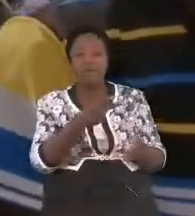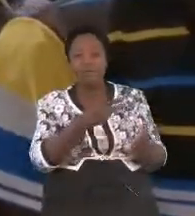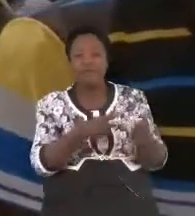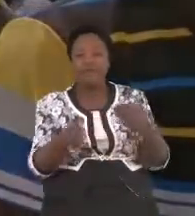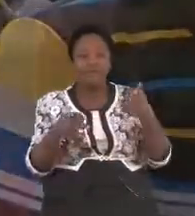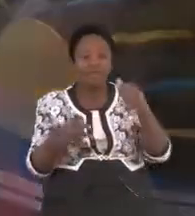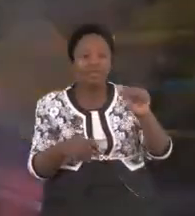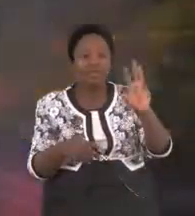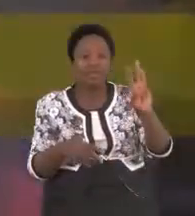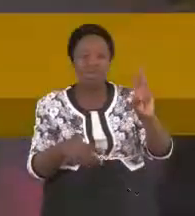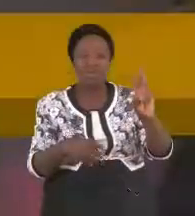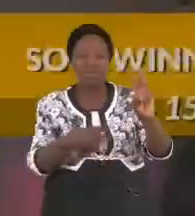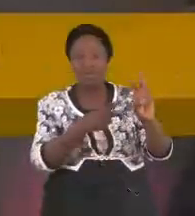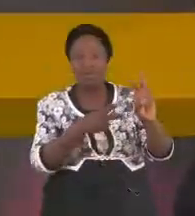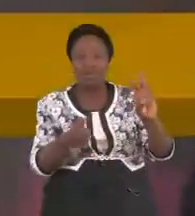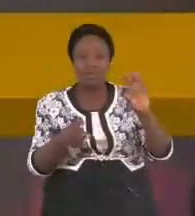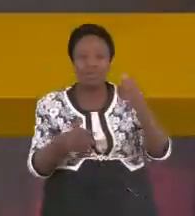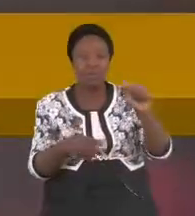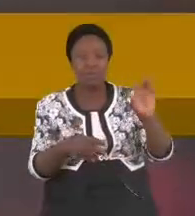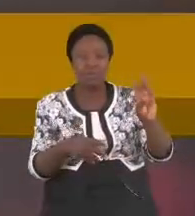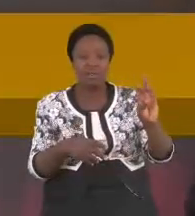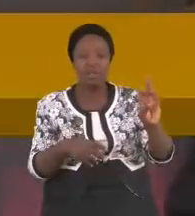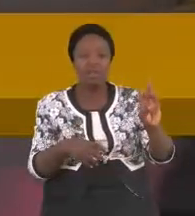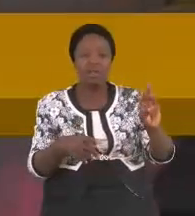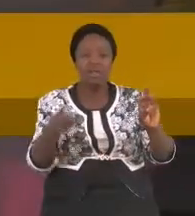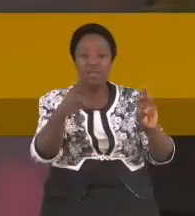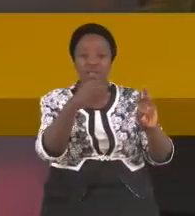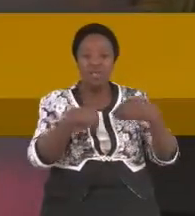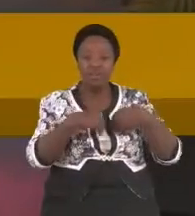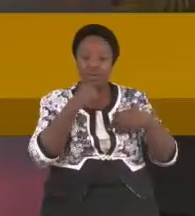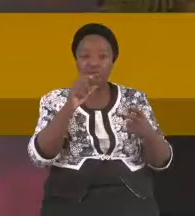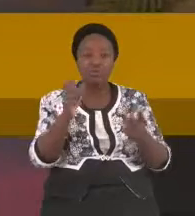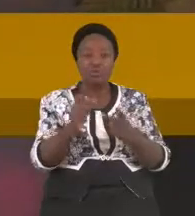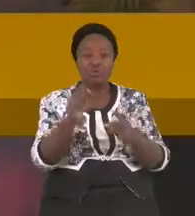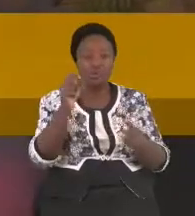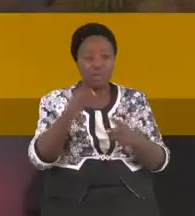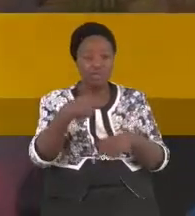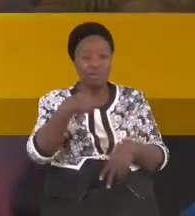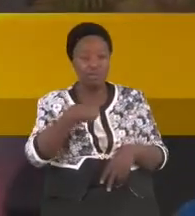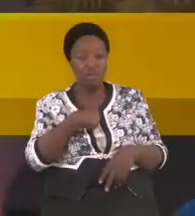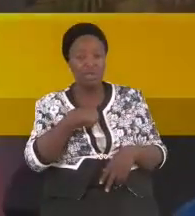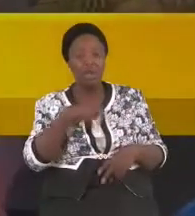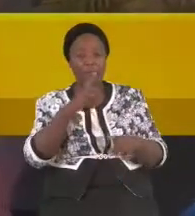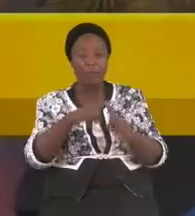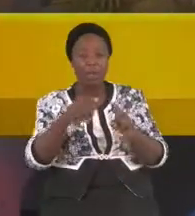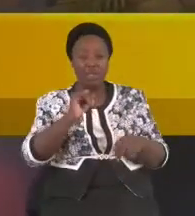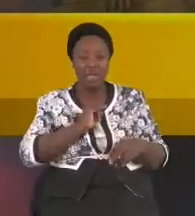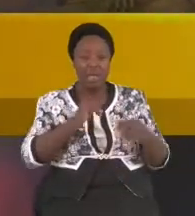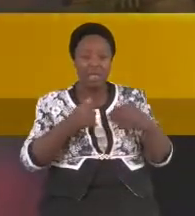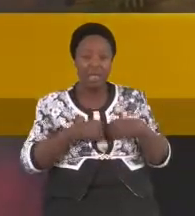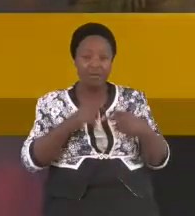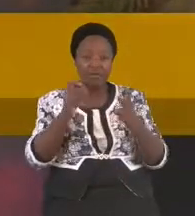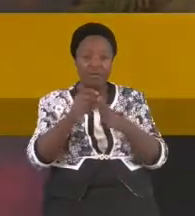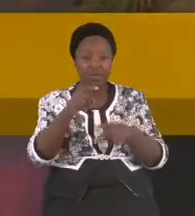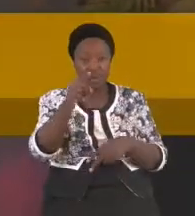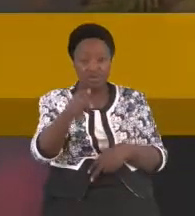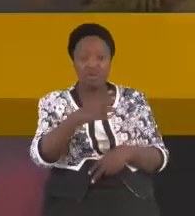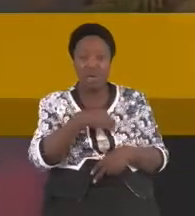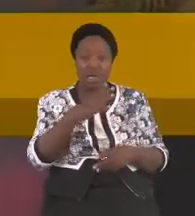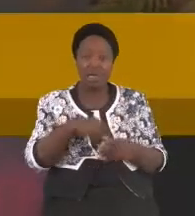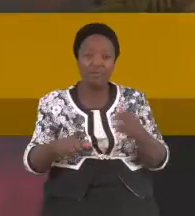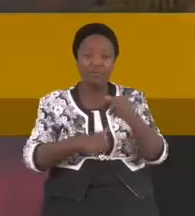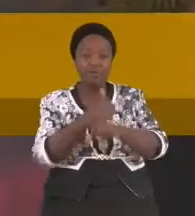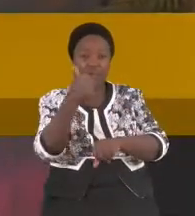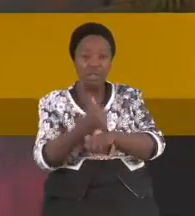verse 16, ye have not chosen me, but I have chosen you and ordained you that